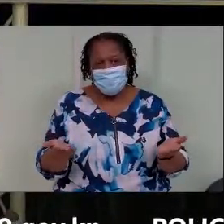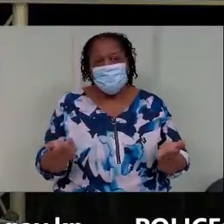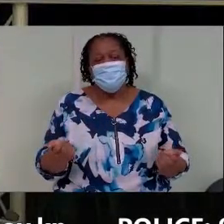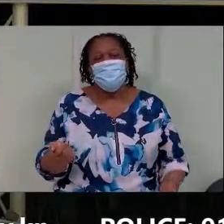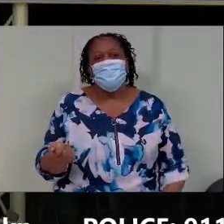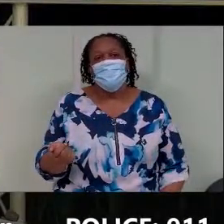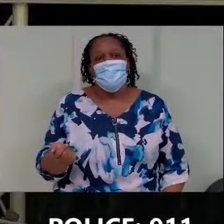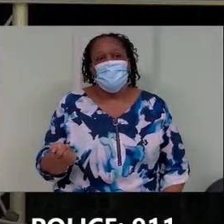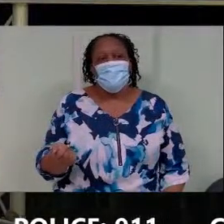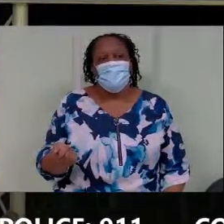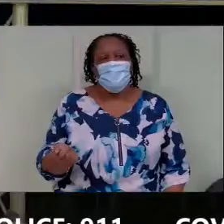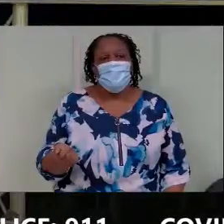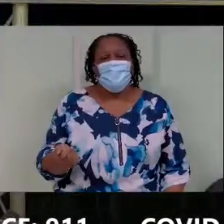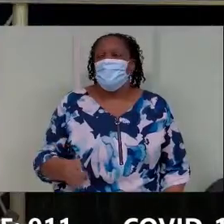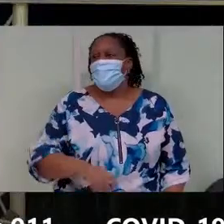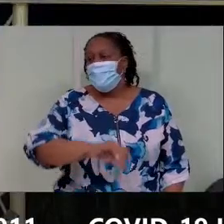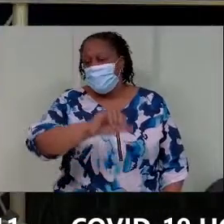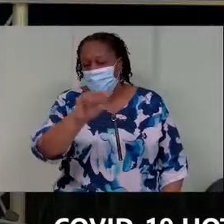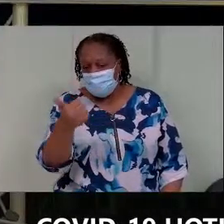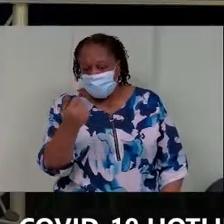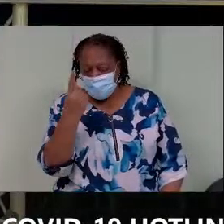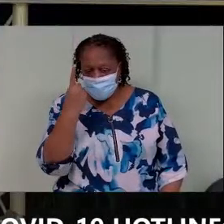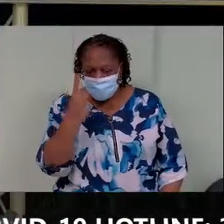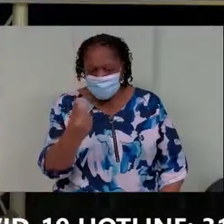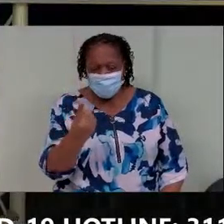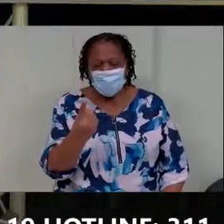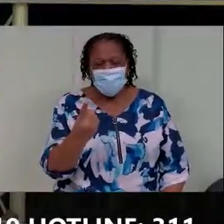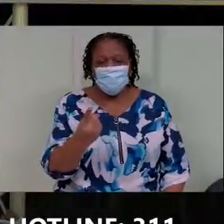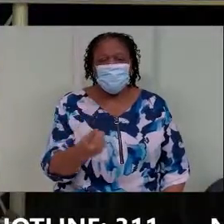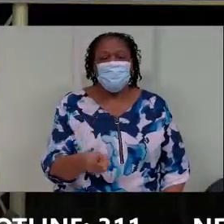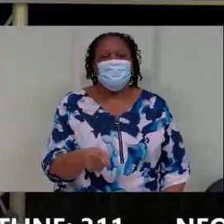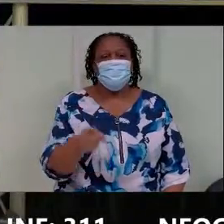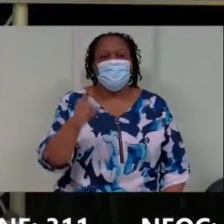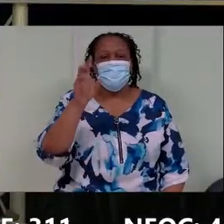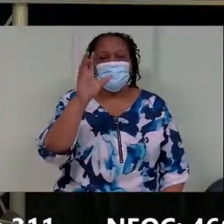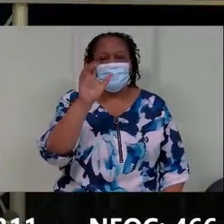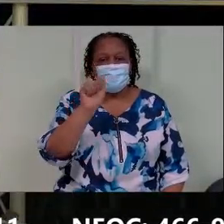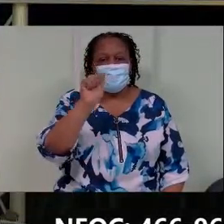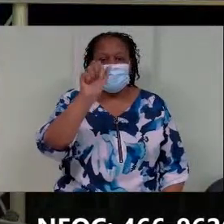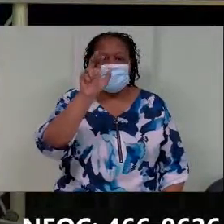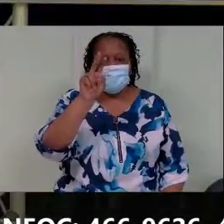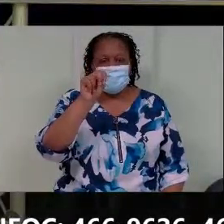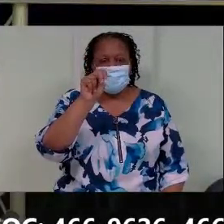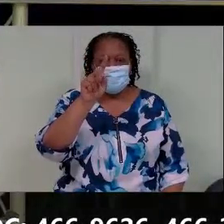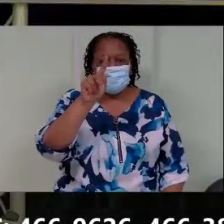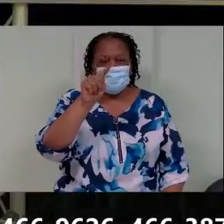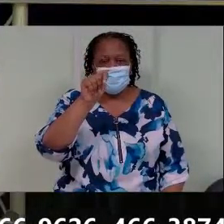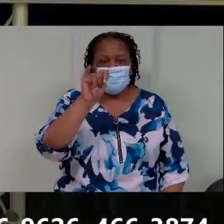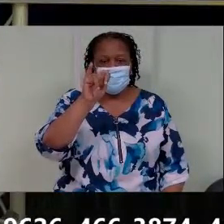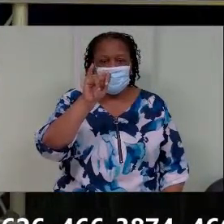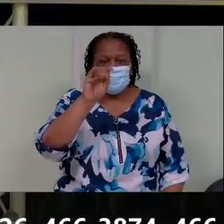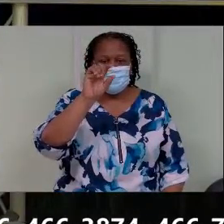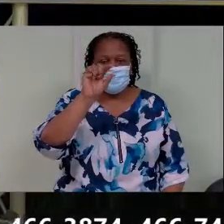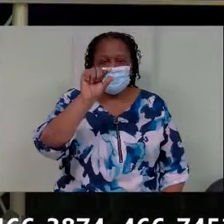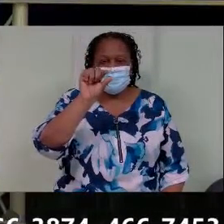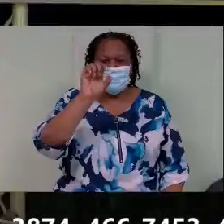gene of the virus. And that is the gold standard. However, there are new tests that have been developed to test for the antigens on the